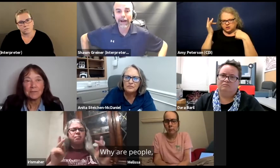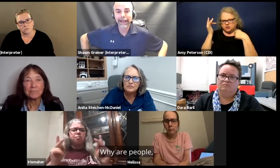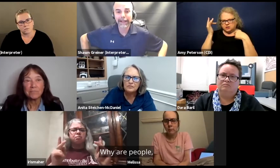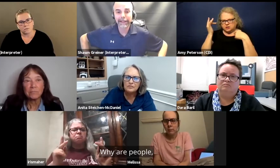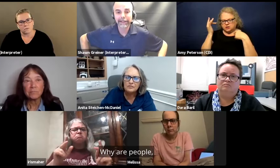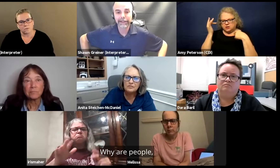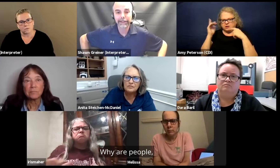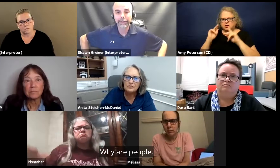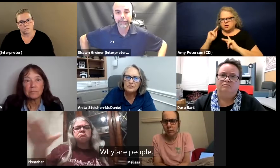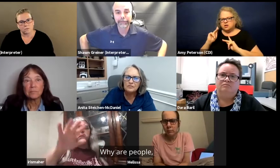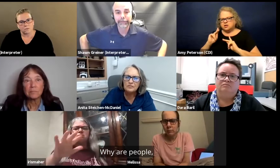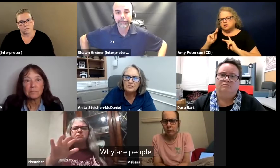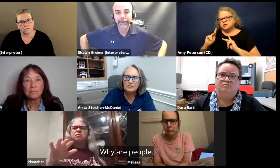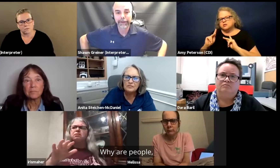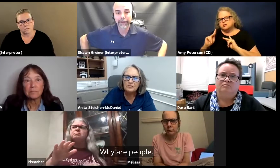Why